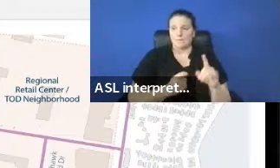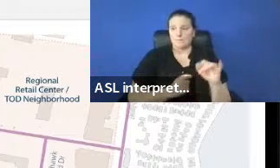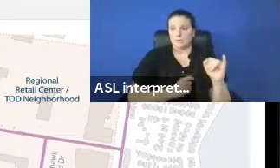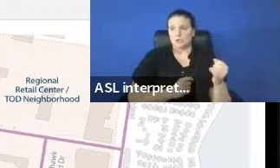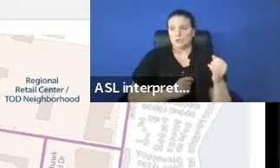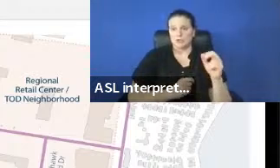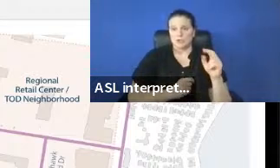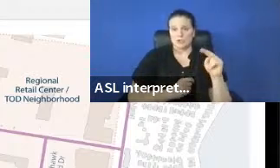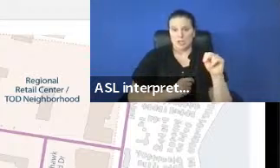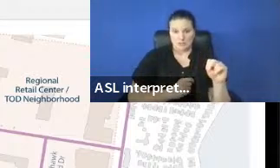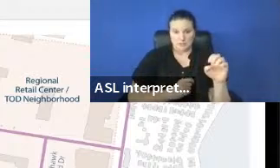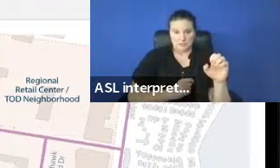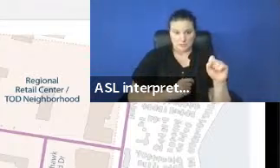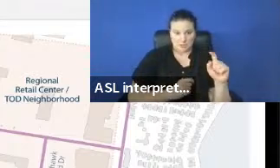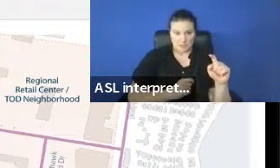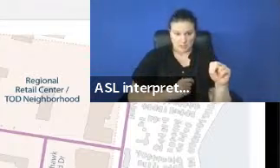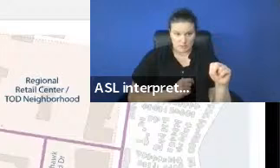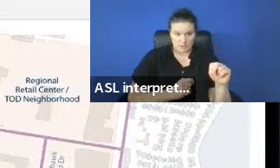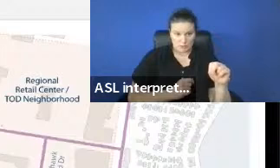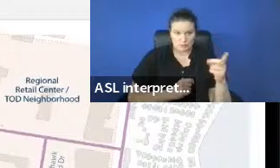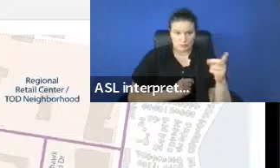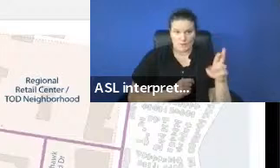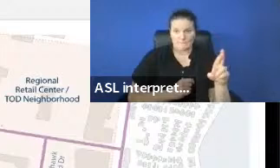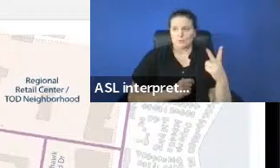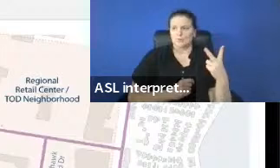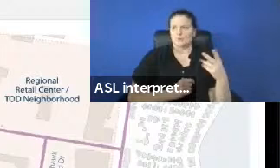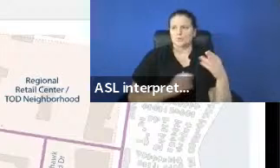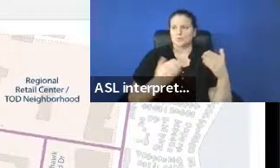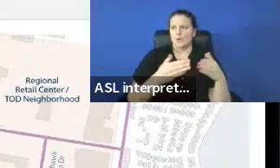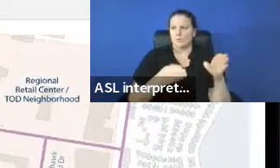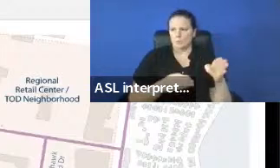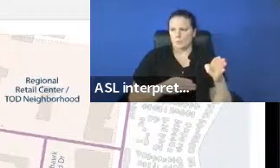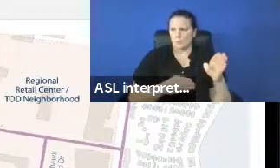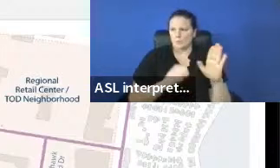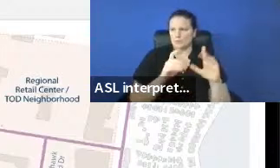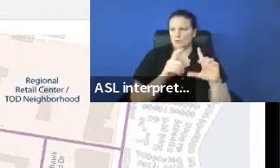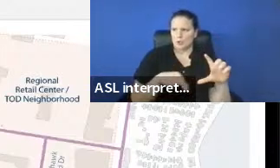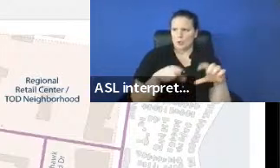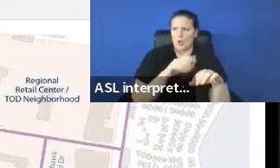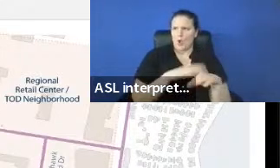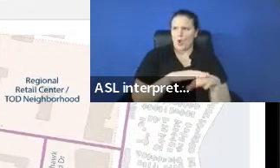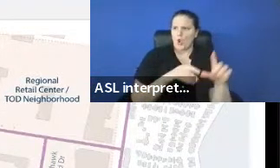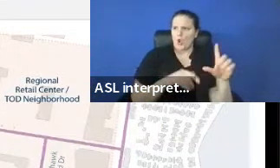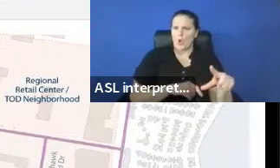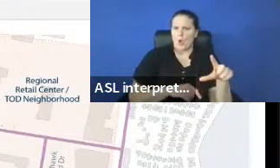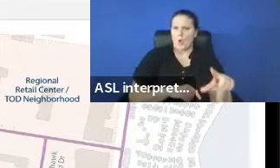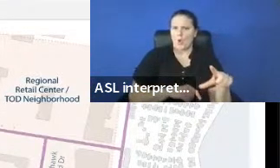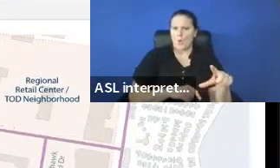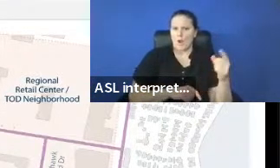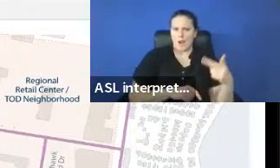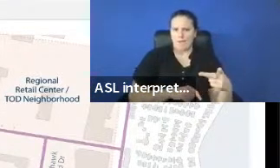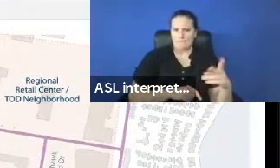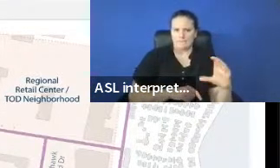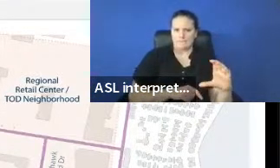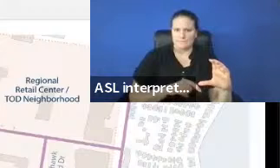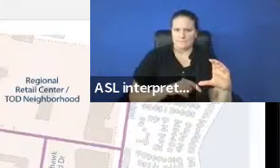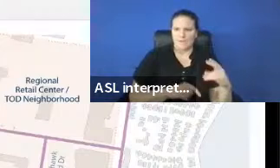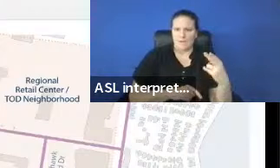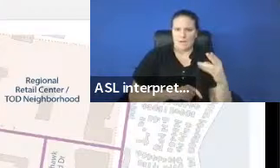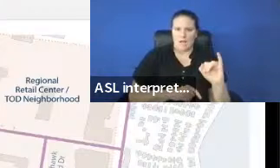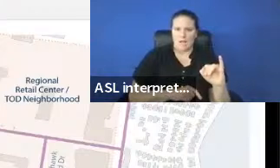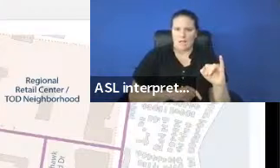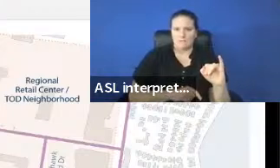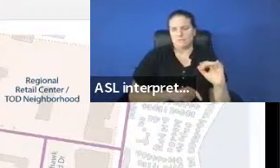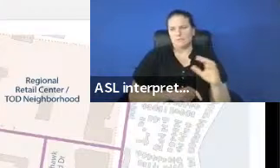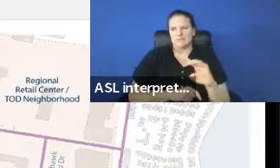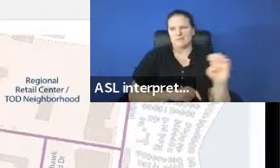Drive. And these are the two dark blue circles kind of on the lower half of Hayden Island, or the